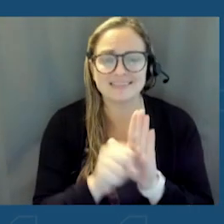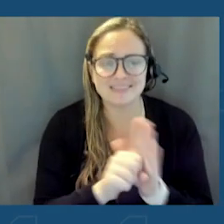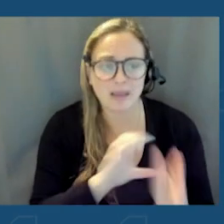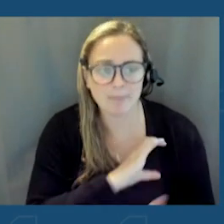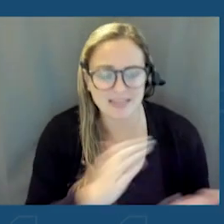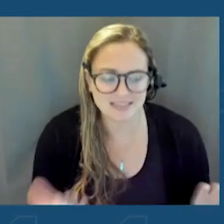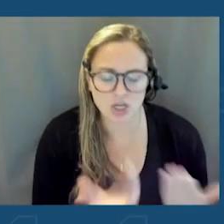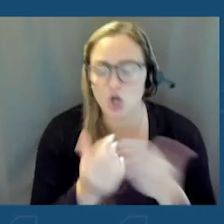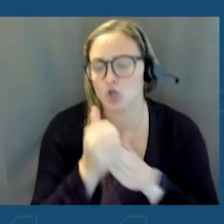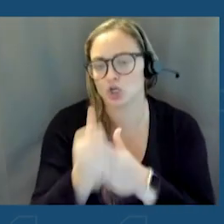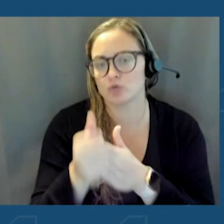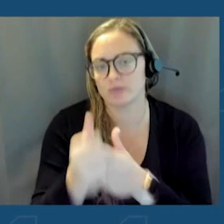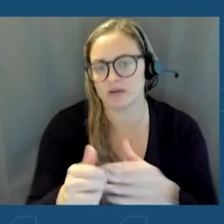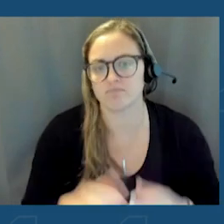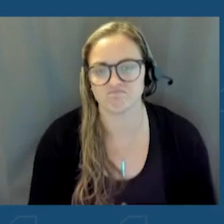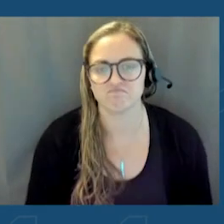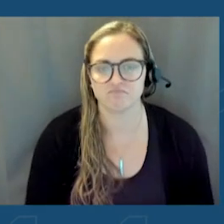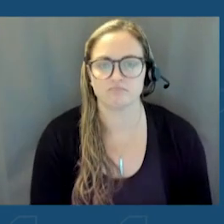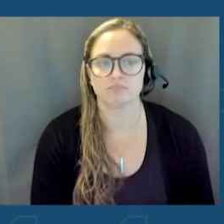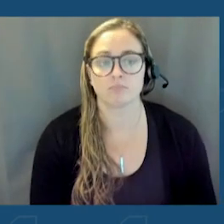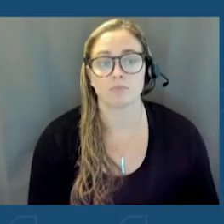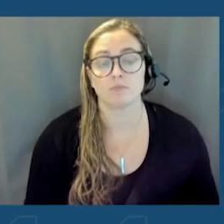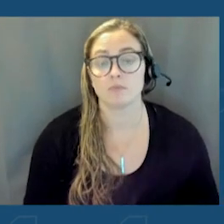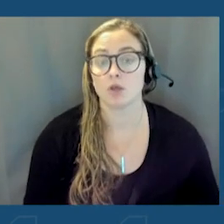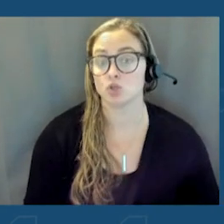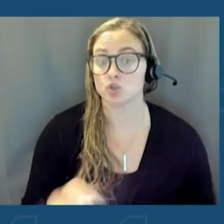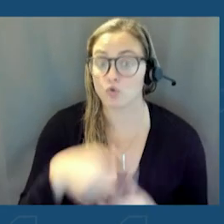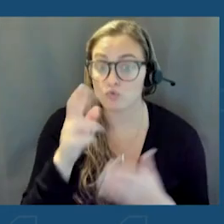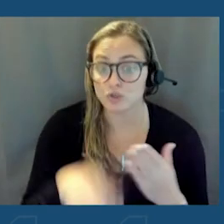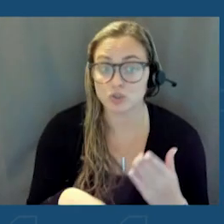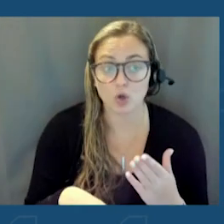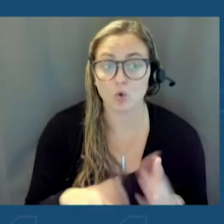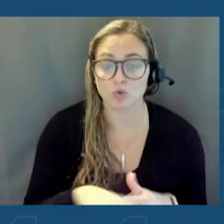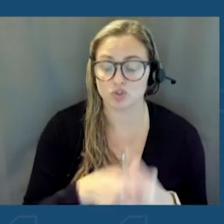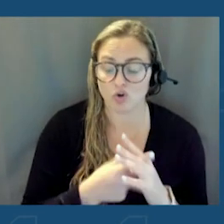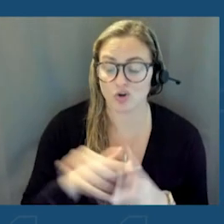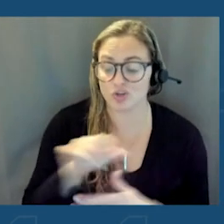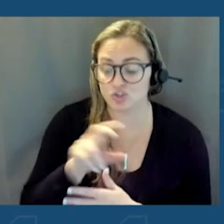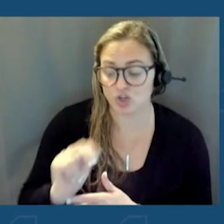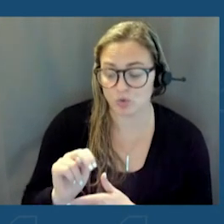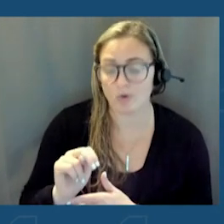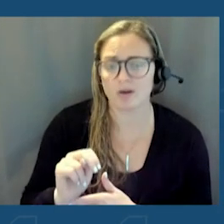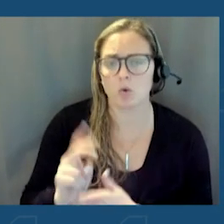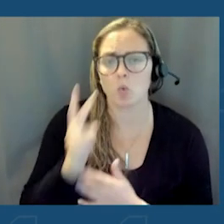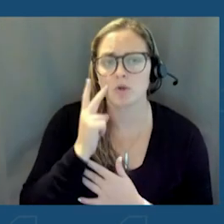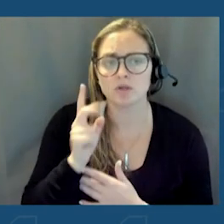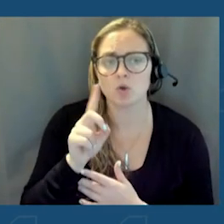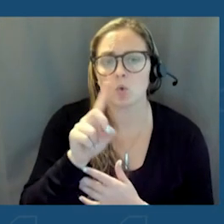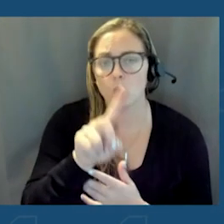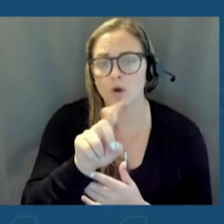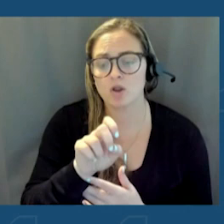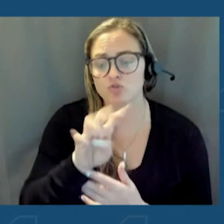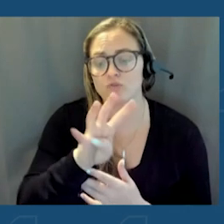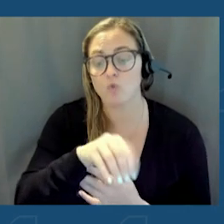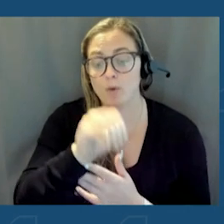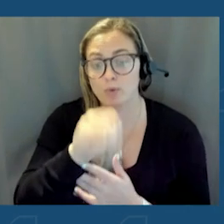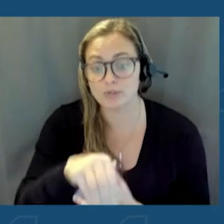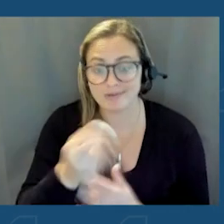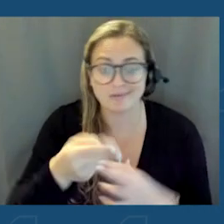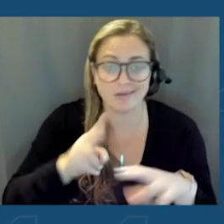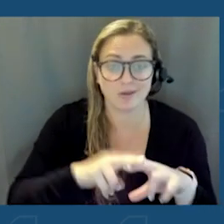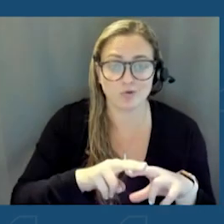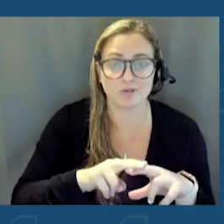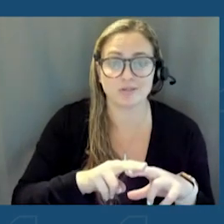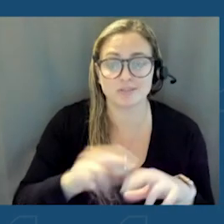leading that. So, as a result of that, launched in January, we've seen a 104% increase in gun